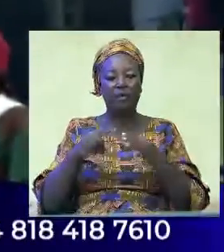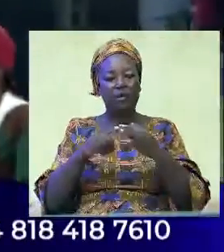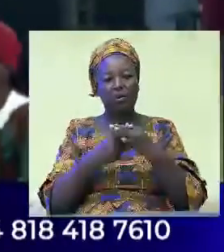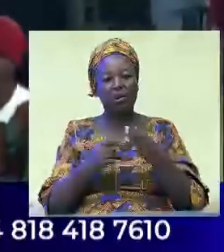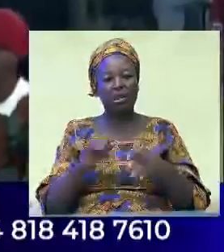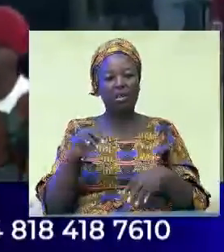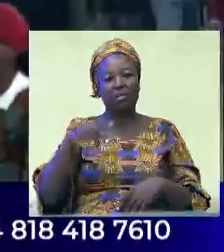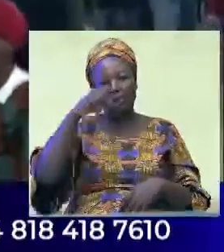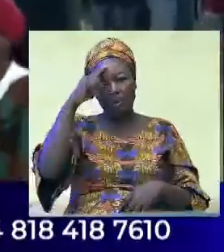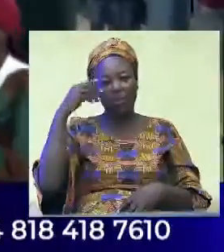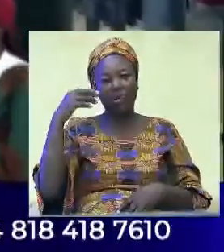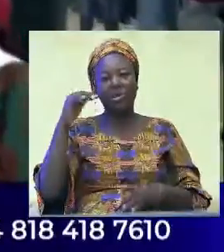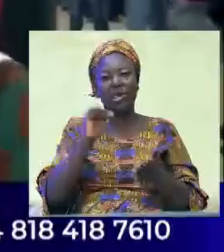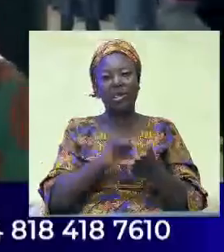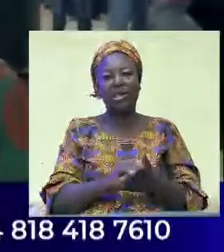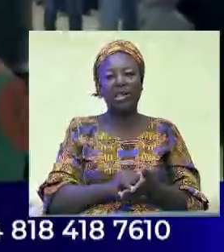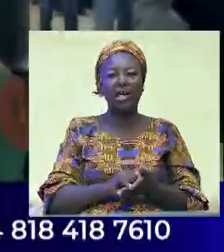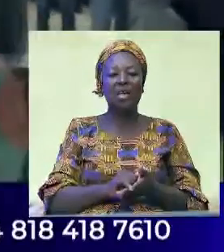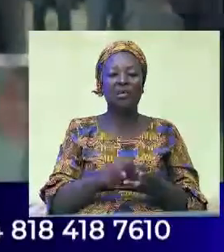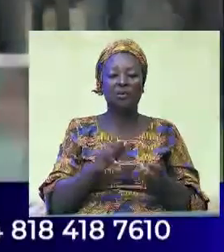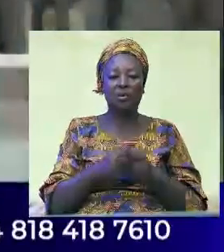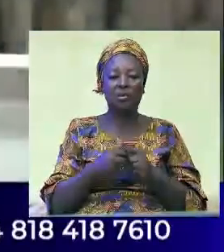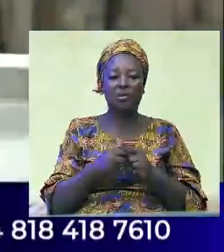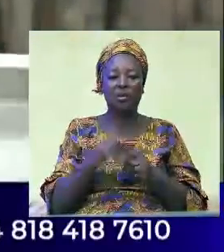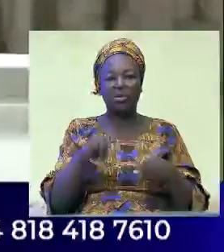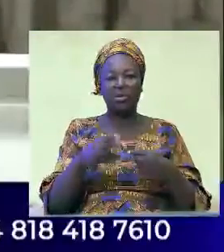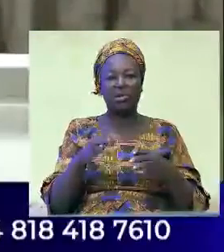fountain. That issue is gone.